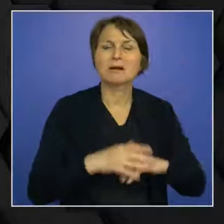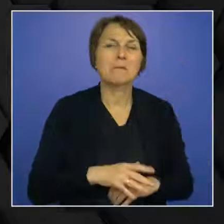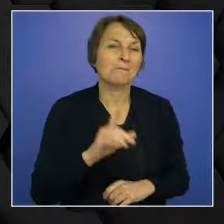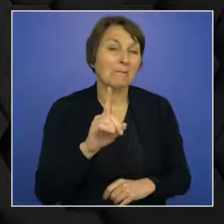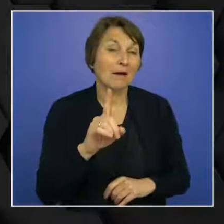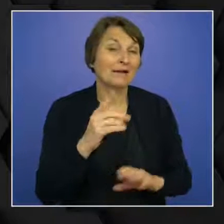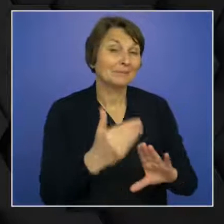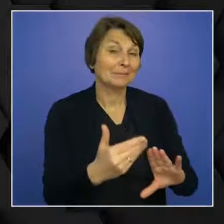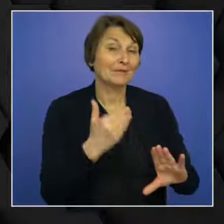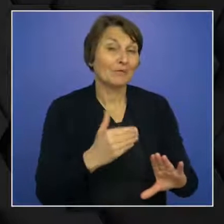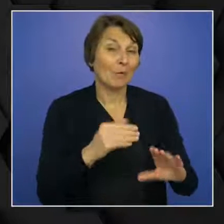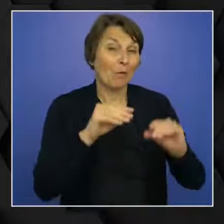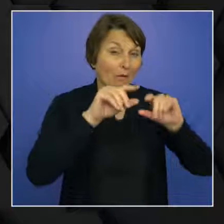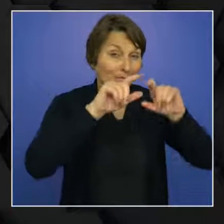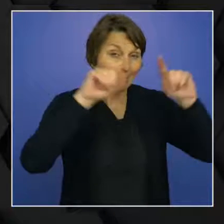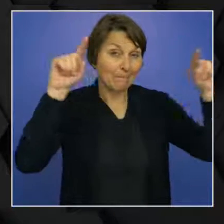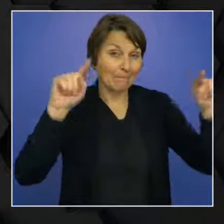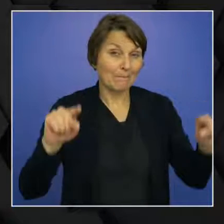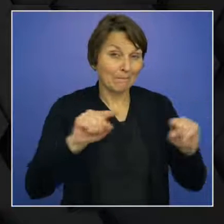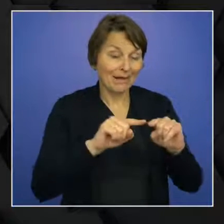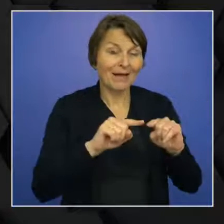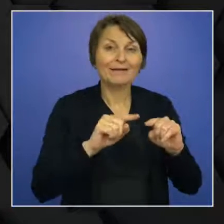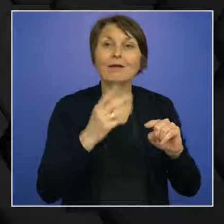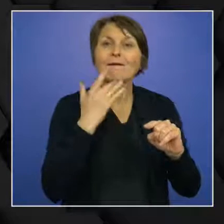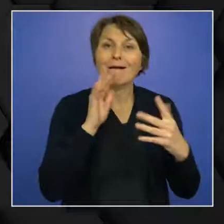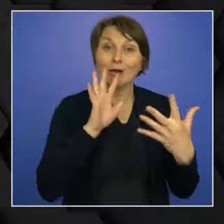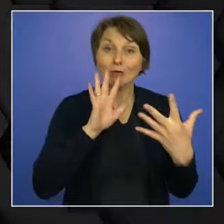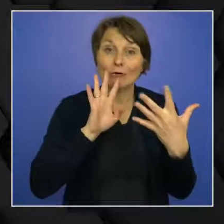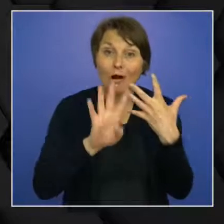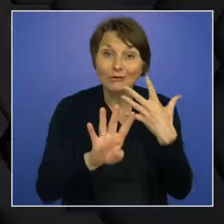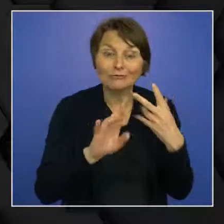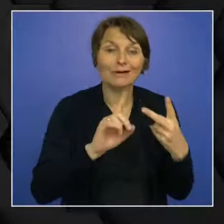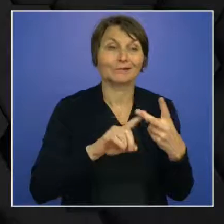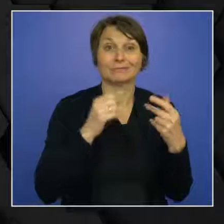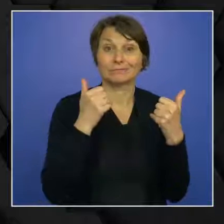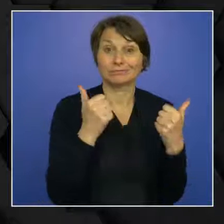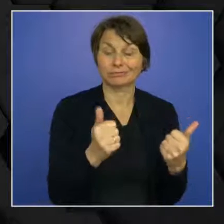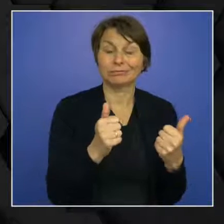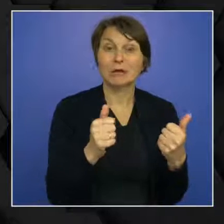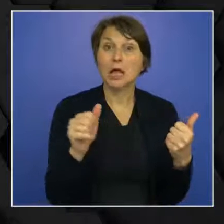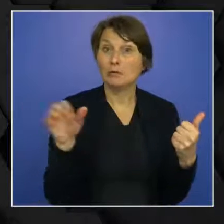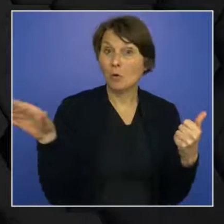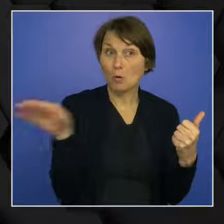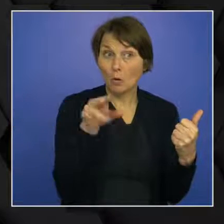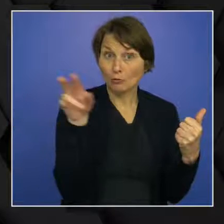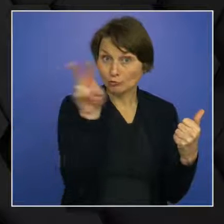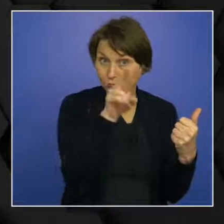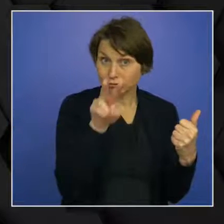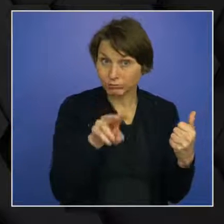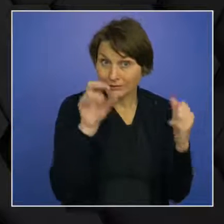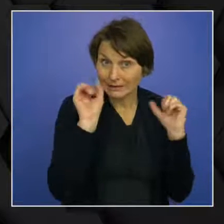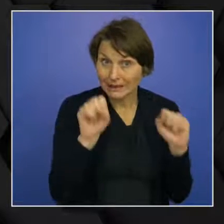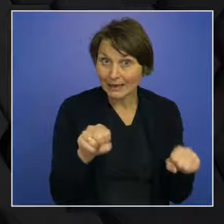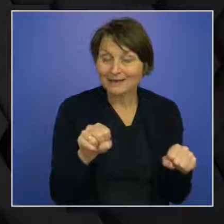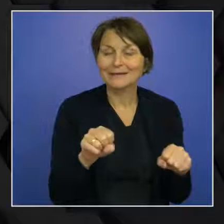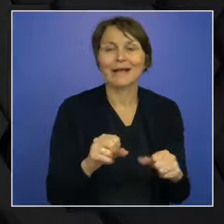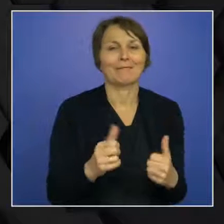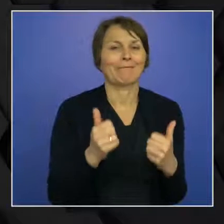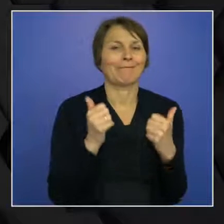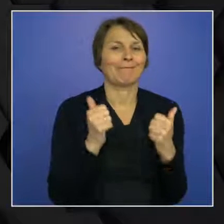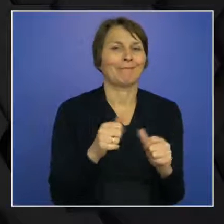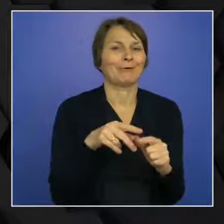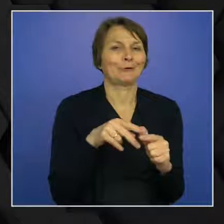check if those colors and contrasts are readable for everyone. Right. So for the web, I have a really cool tool that just